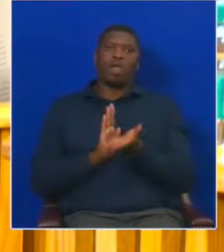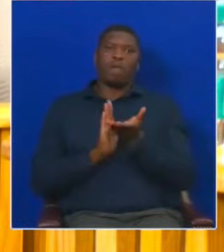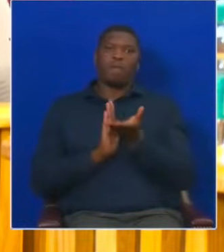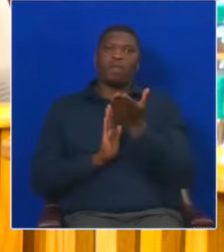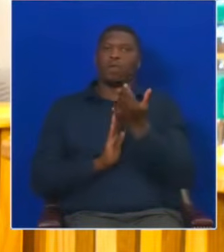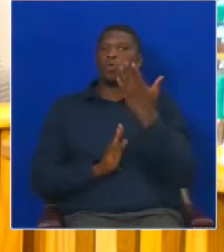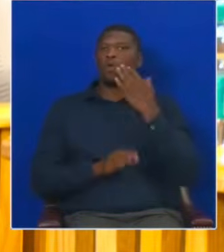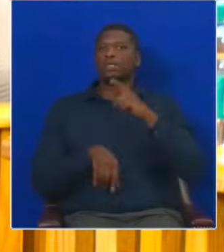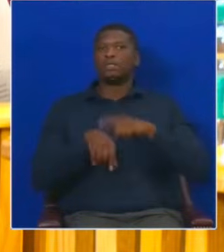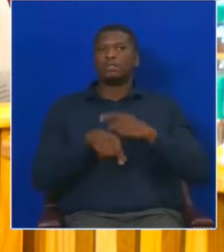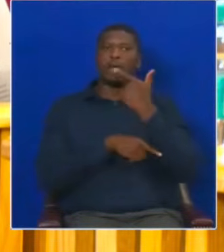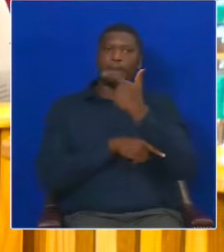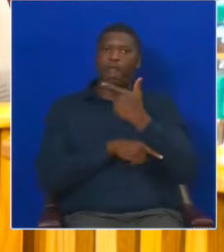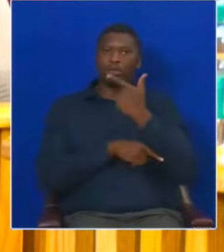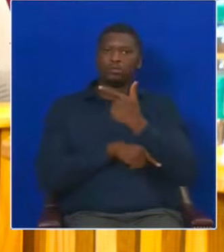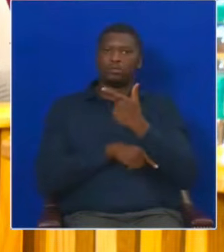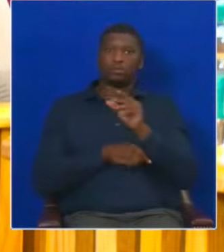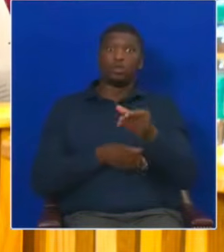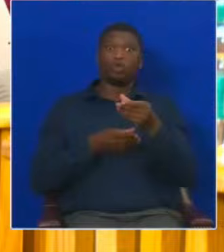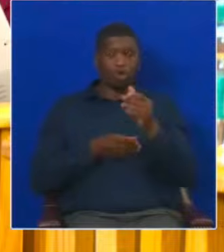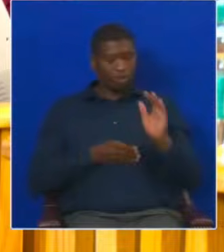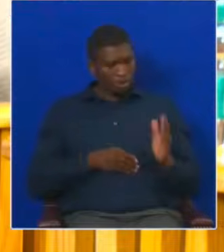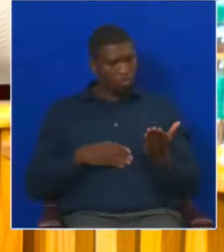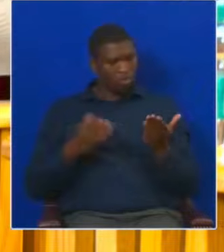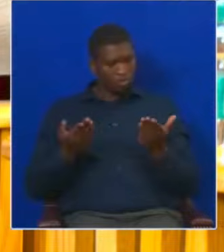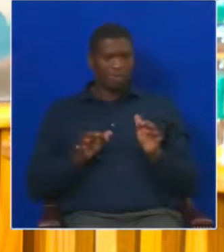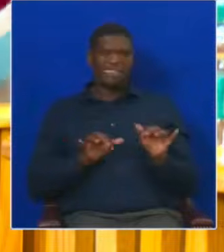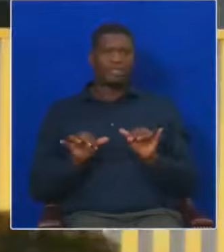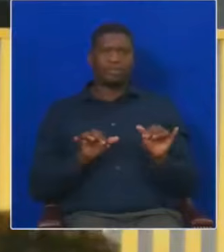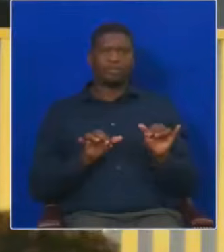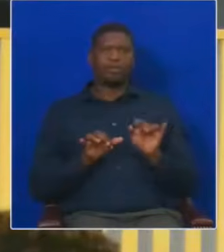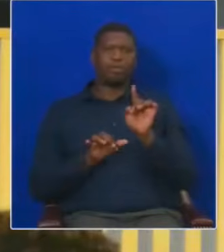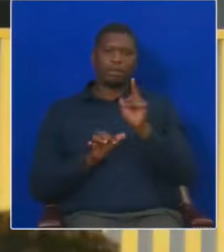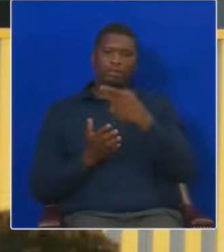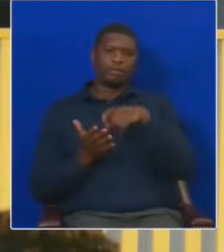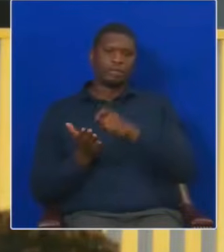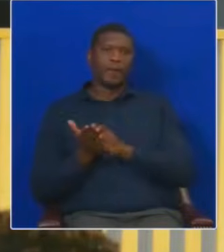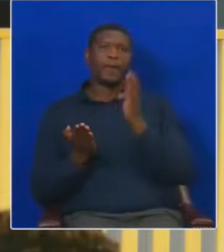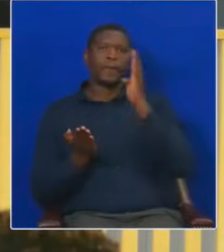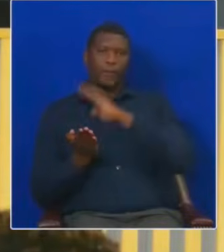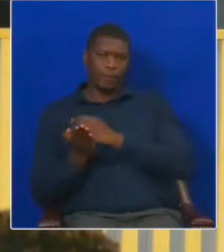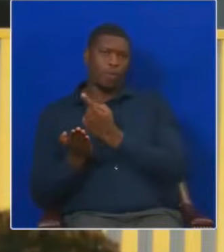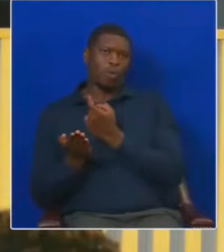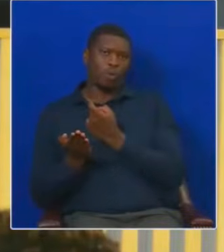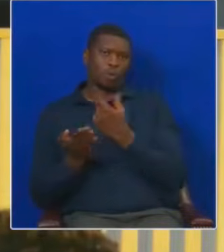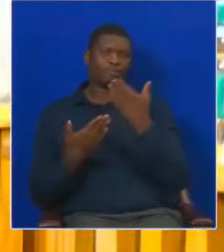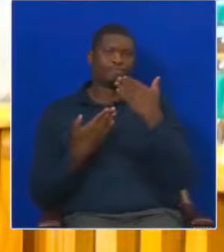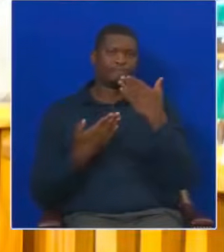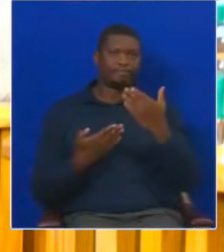It was just a matter of sourcing the signed affidavit. Thank you.